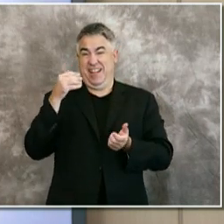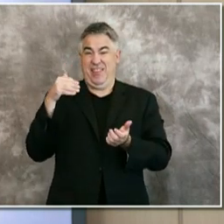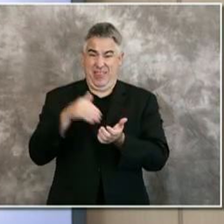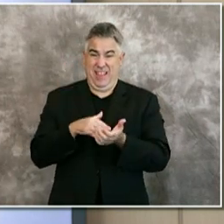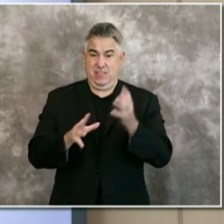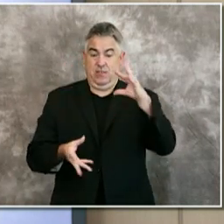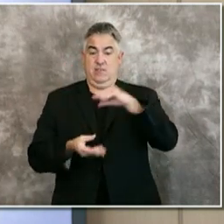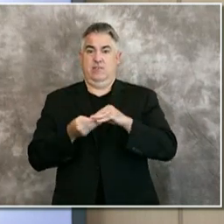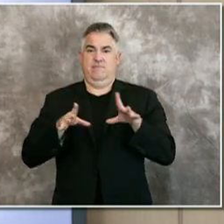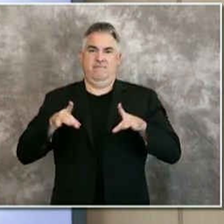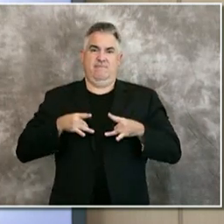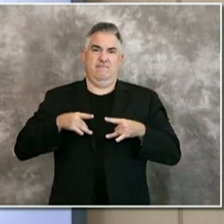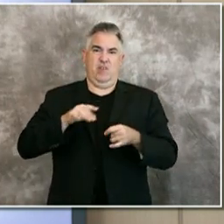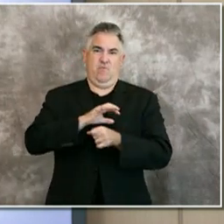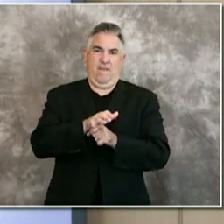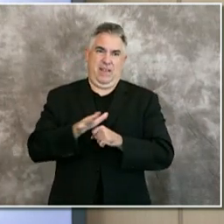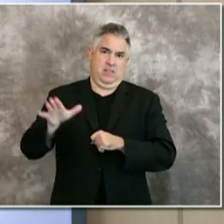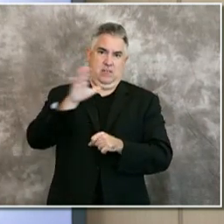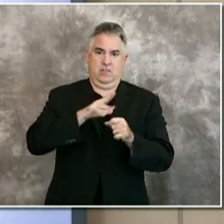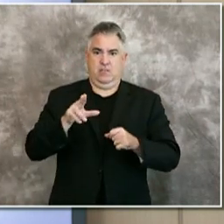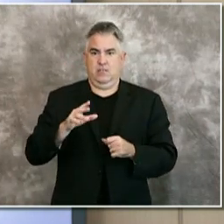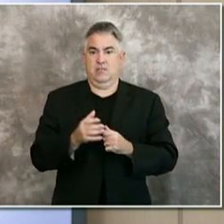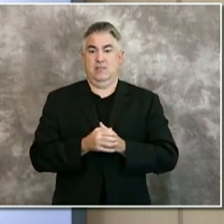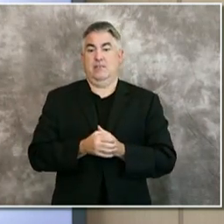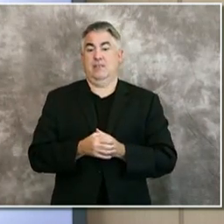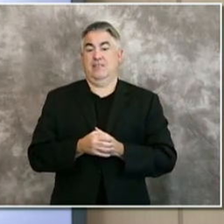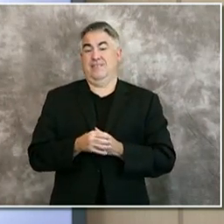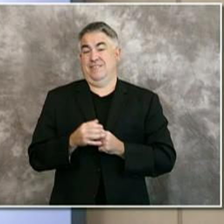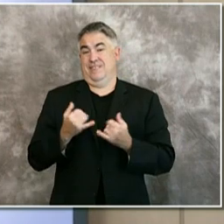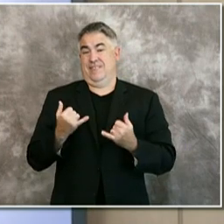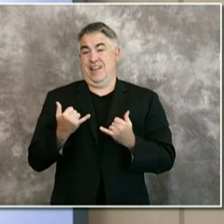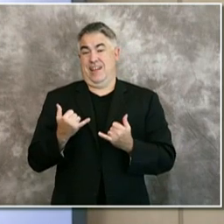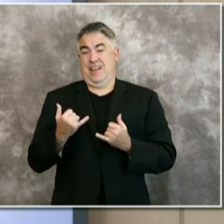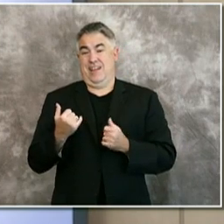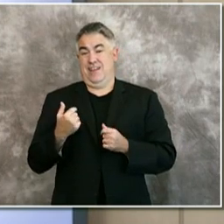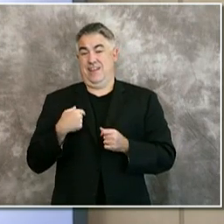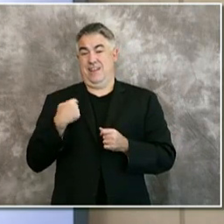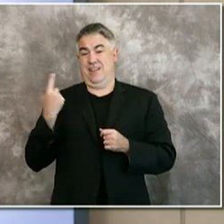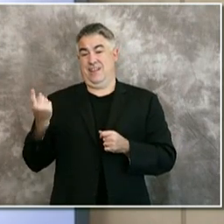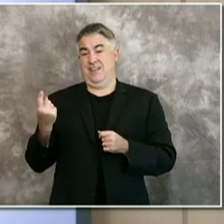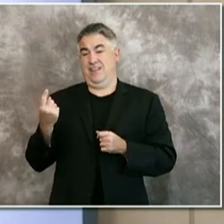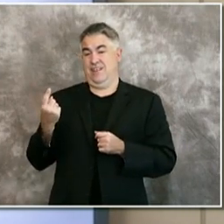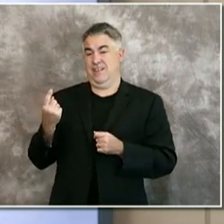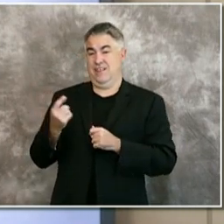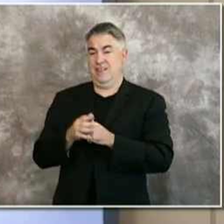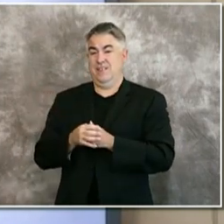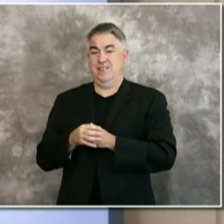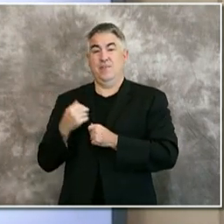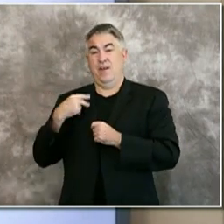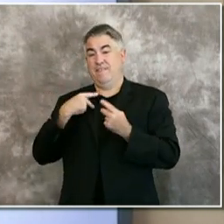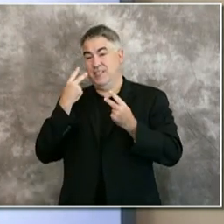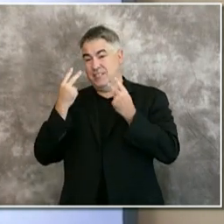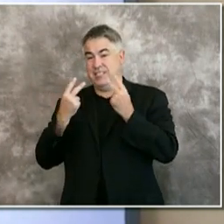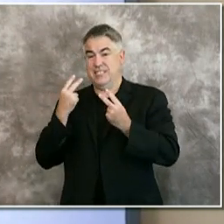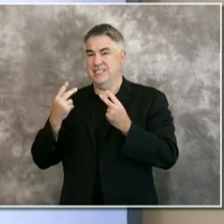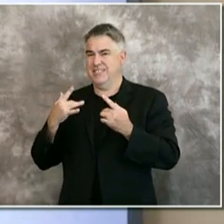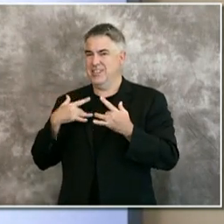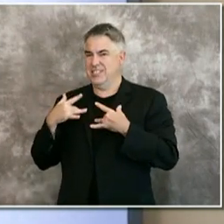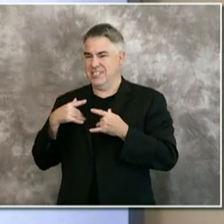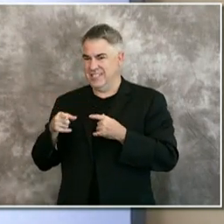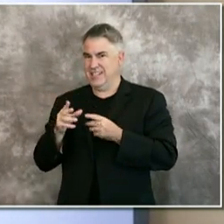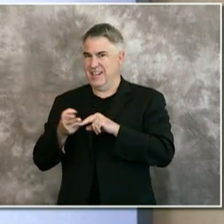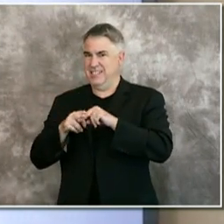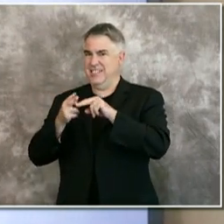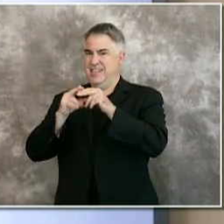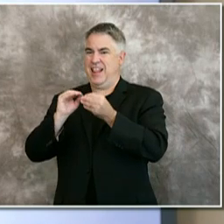cases. And in the last 10 days, perhaps in the last 2 weeks in particular, we've seen a concerning rate of spread. A